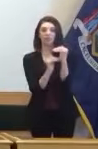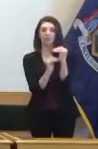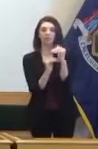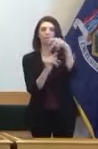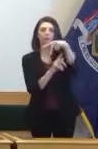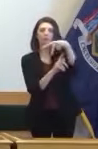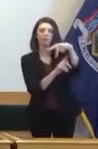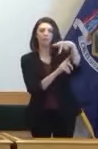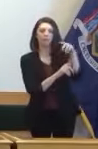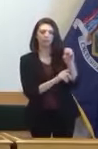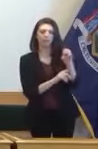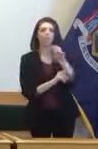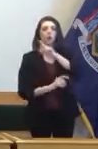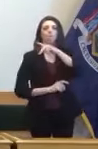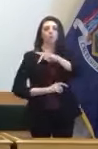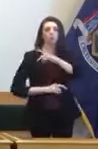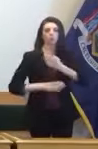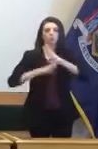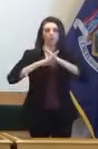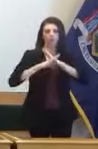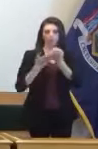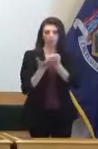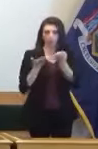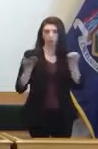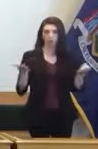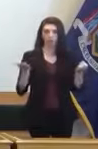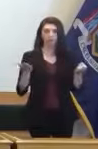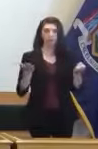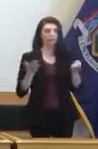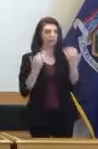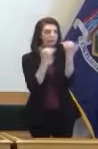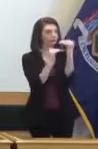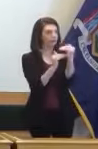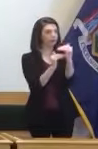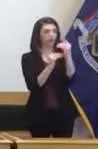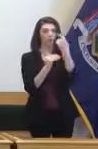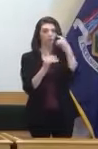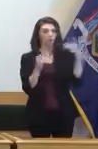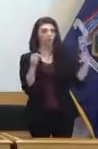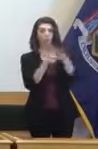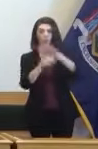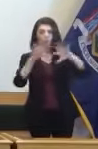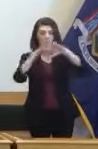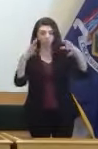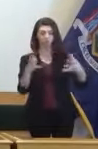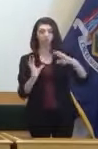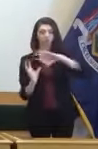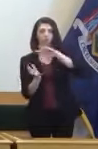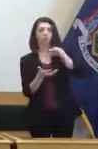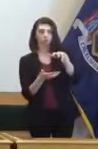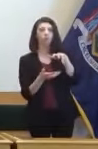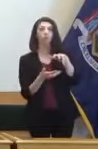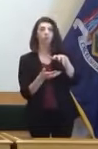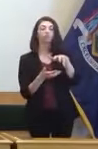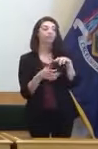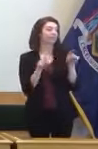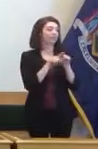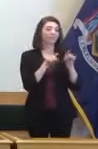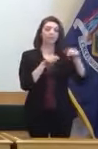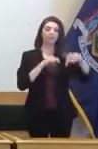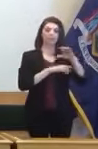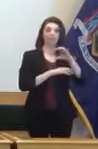or PPE, throughout the world. Oswego County is no exception, and acquiring PPE is a